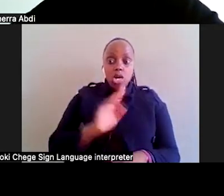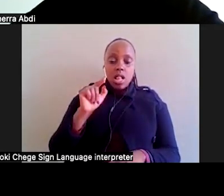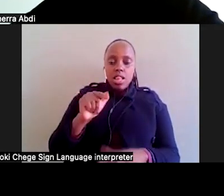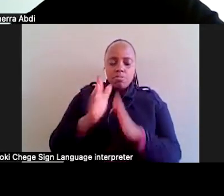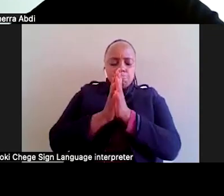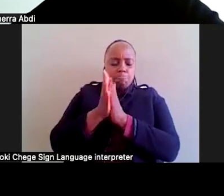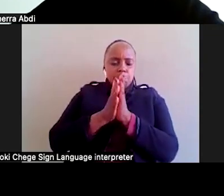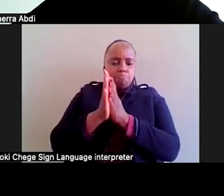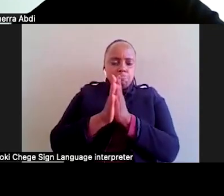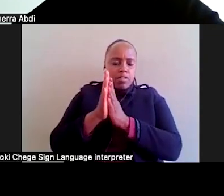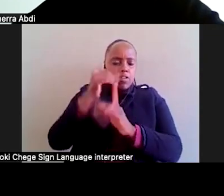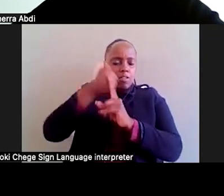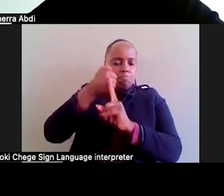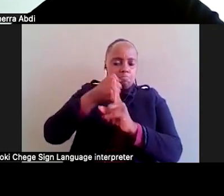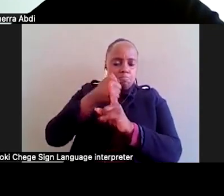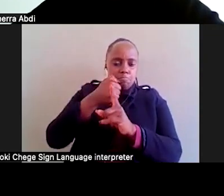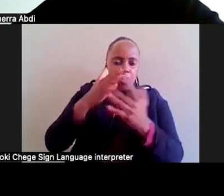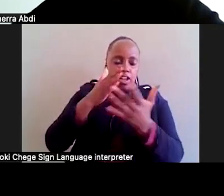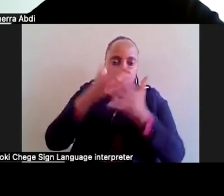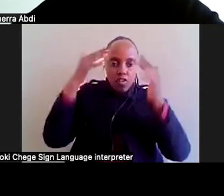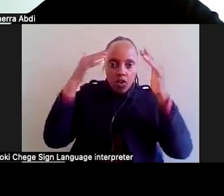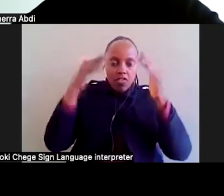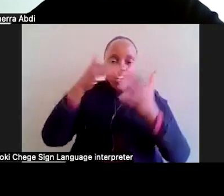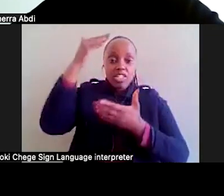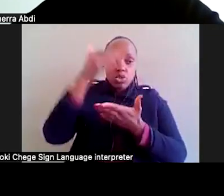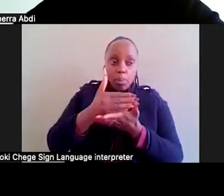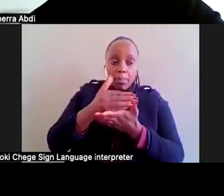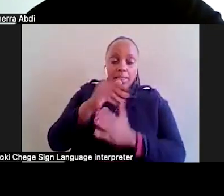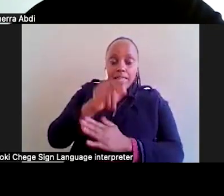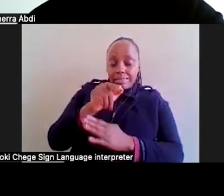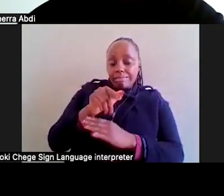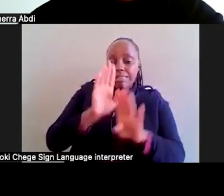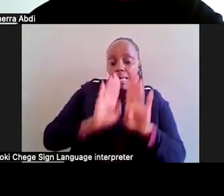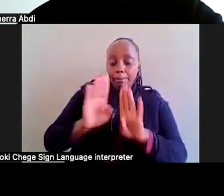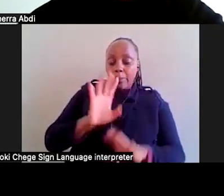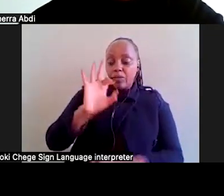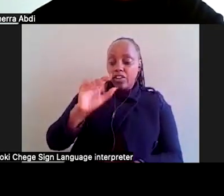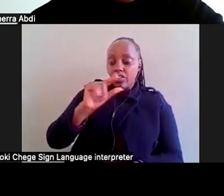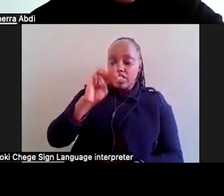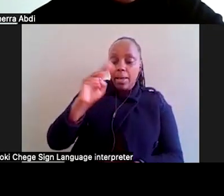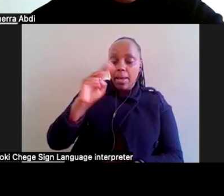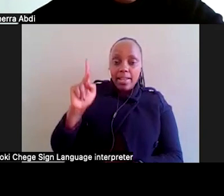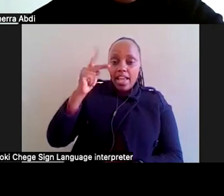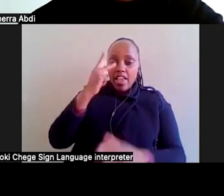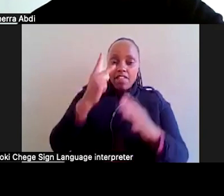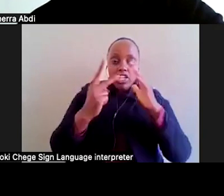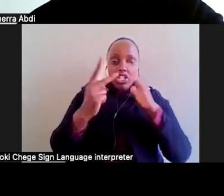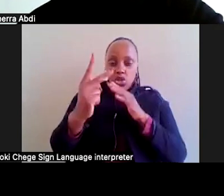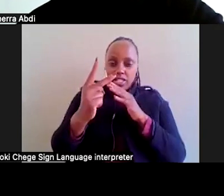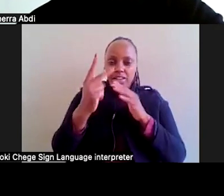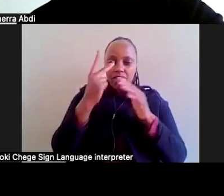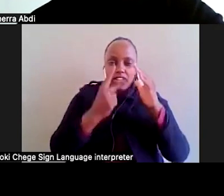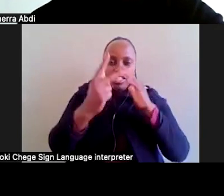rights crusader. She is committed to ending the practice of FGM in Kenya and envisions